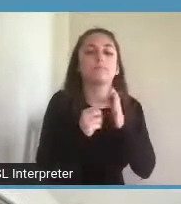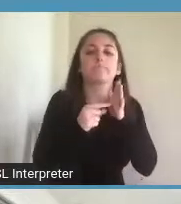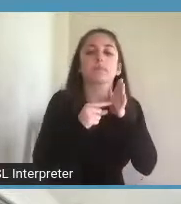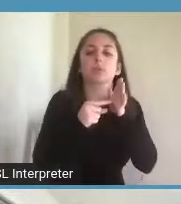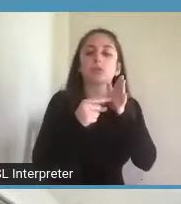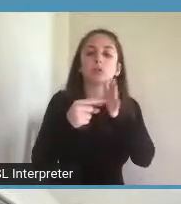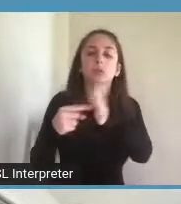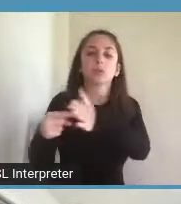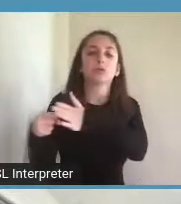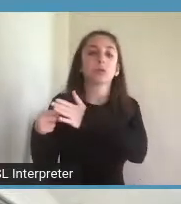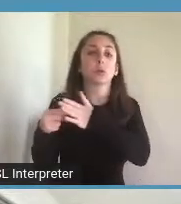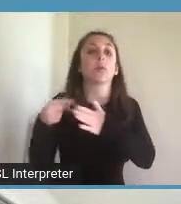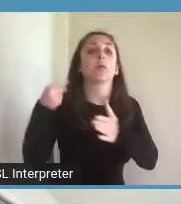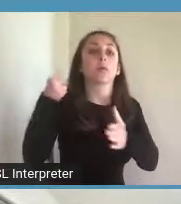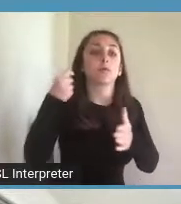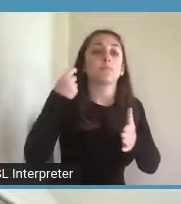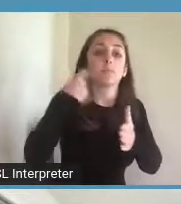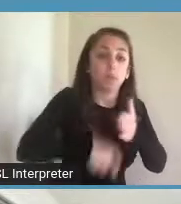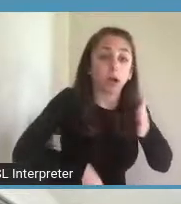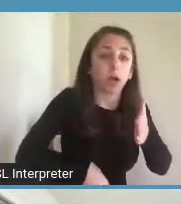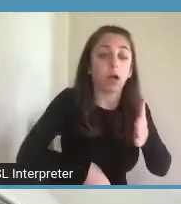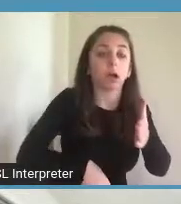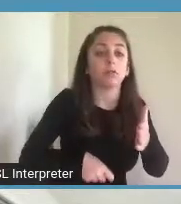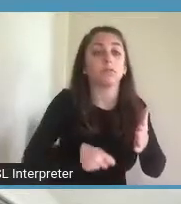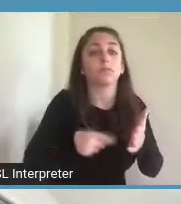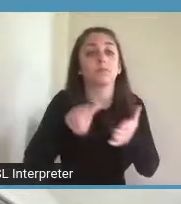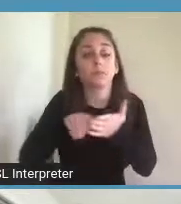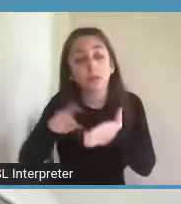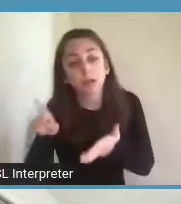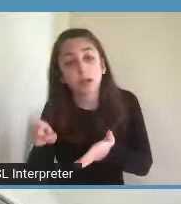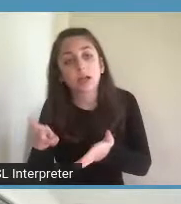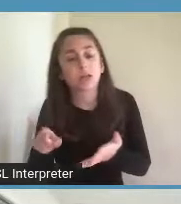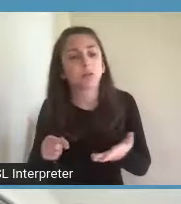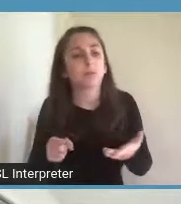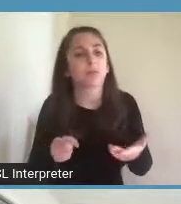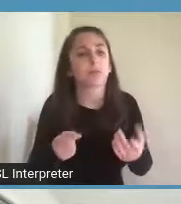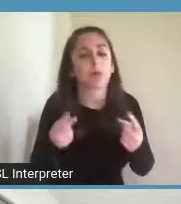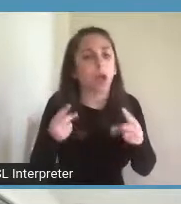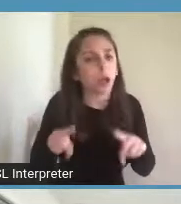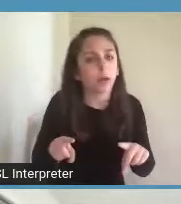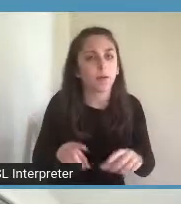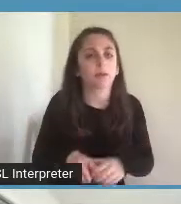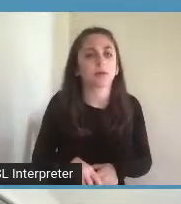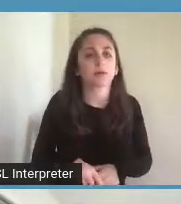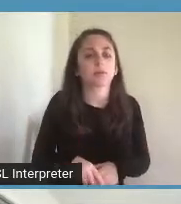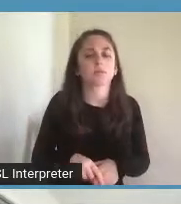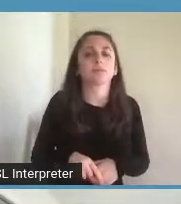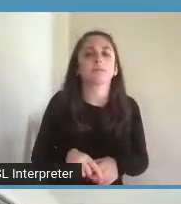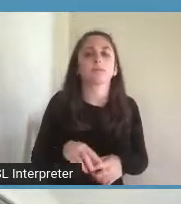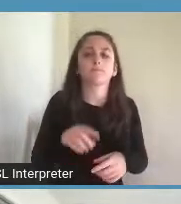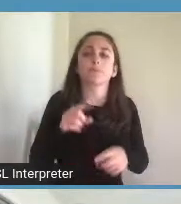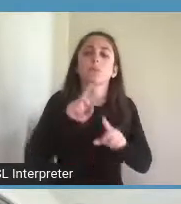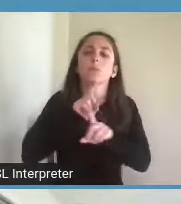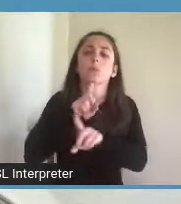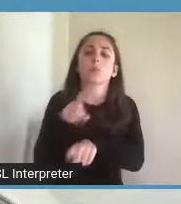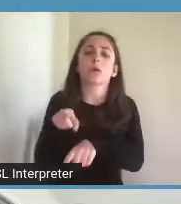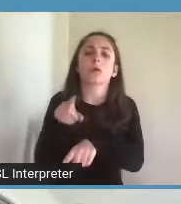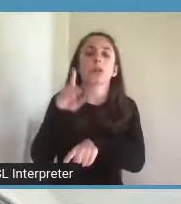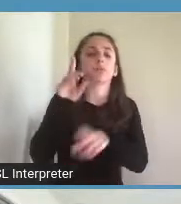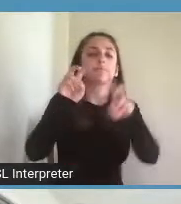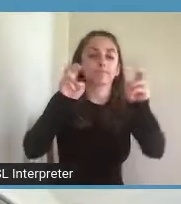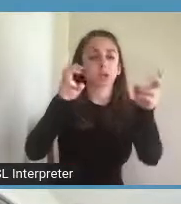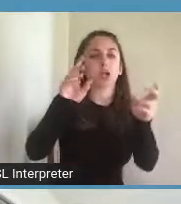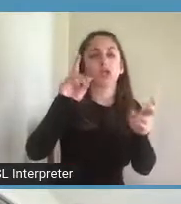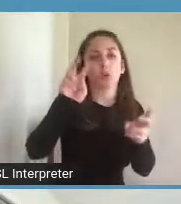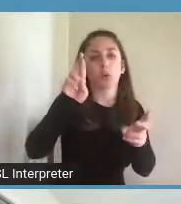the purchase path. And so this can be called like cart abandonment or drop-off report, but basically what you're seeing from left to right,